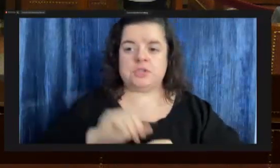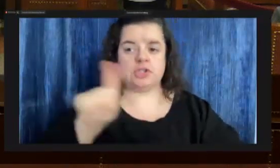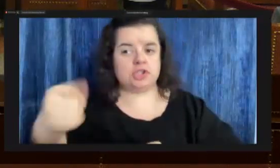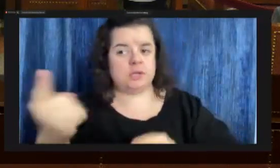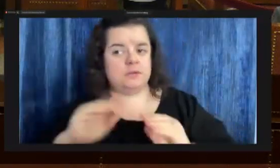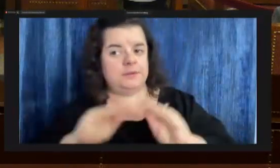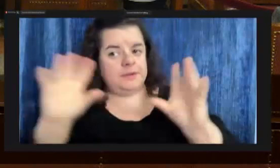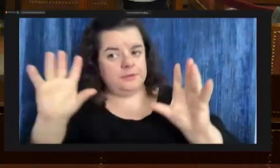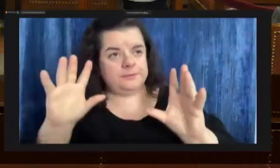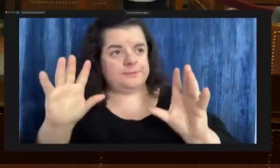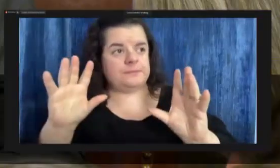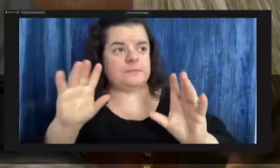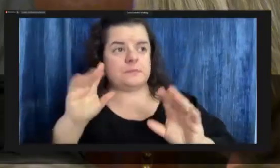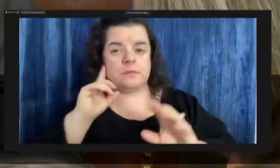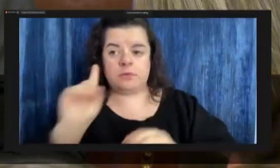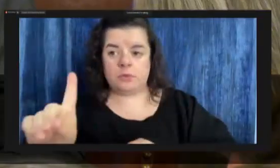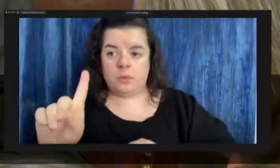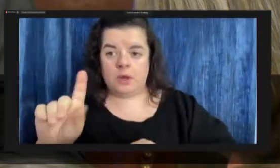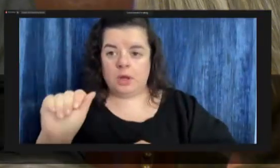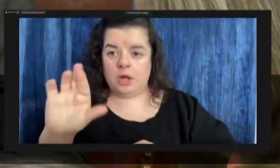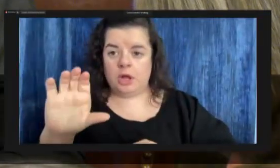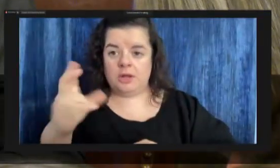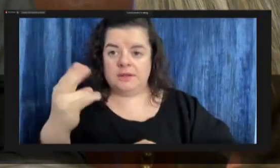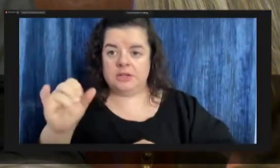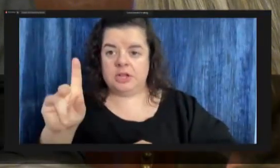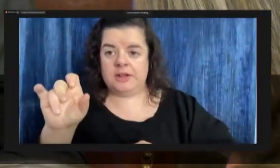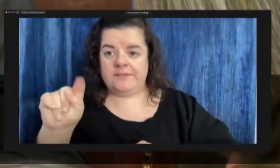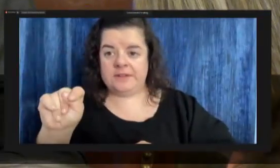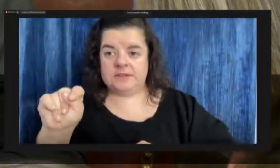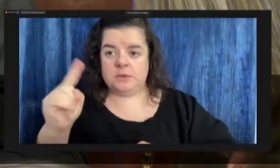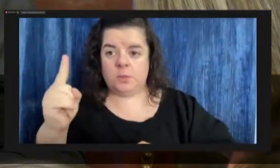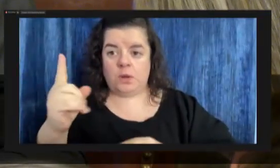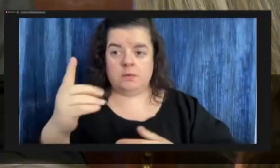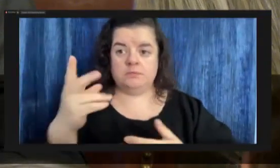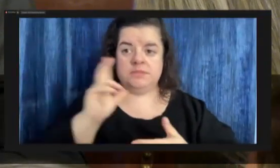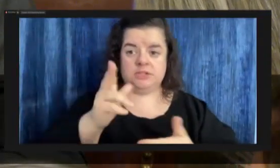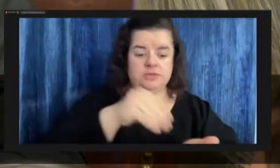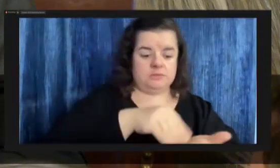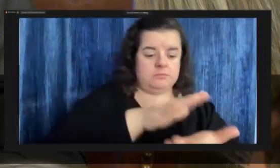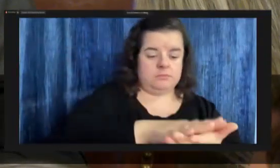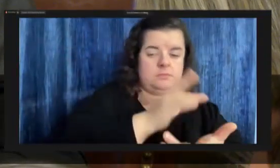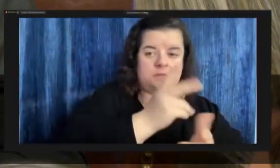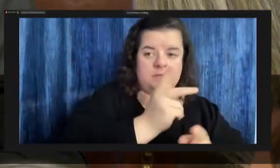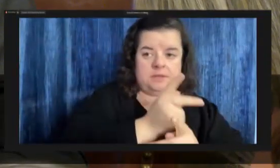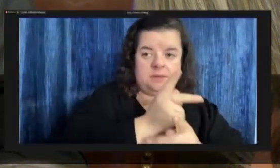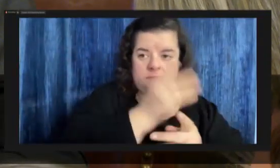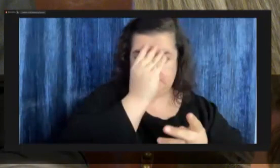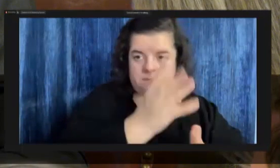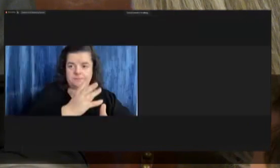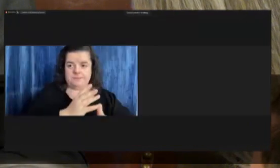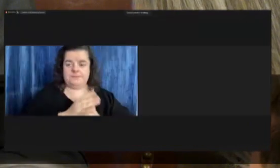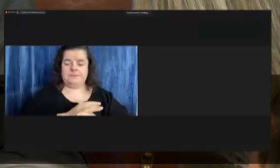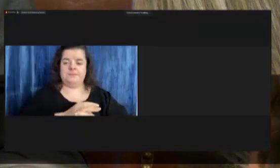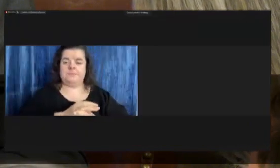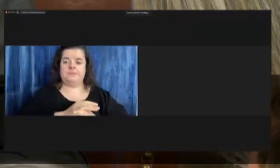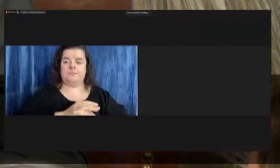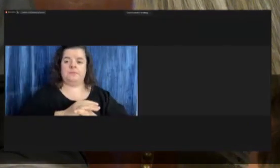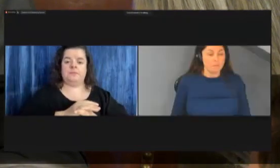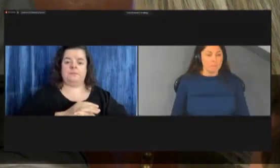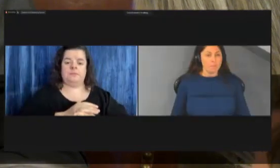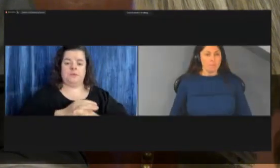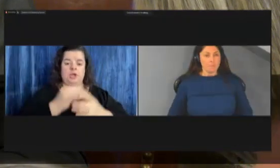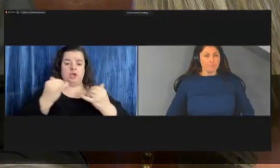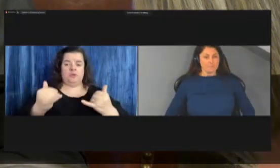is for one archivist, yes, correct? Who currently is, based